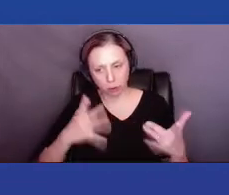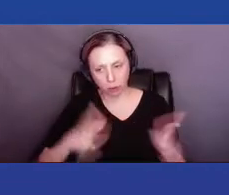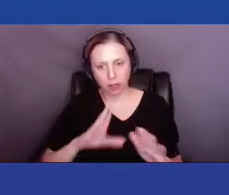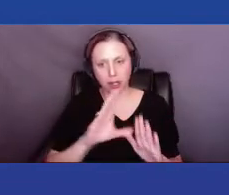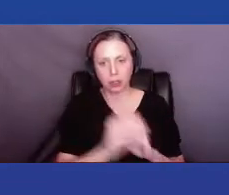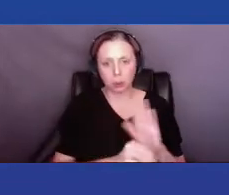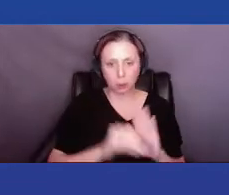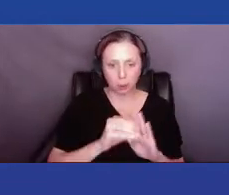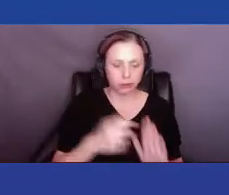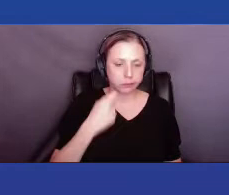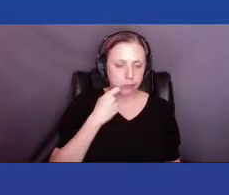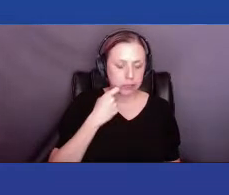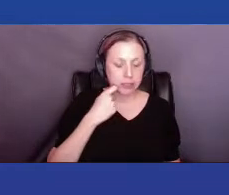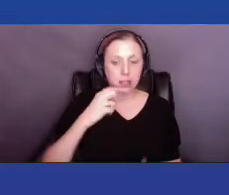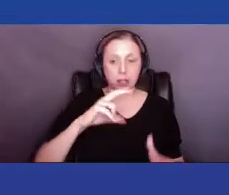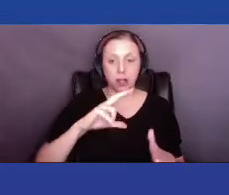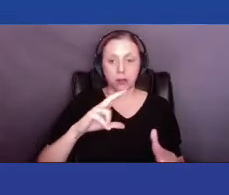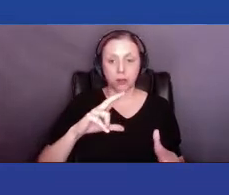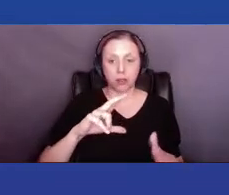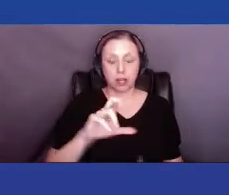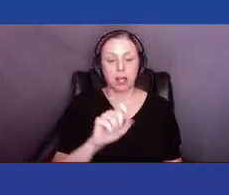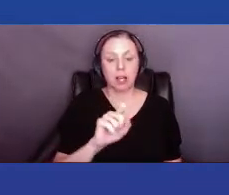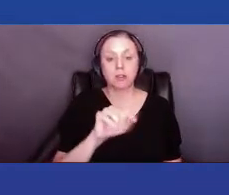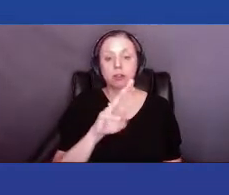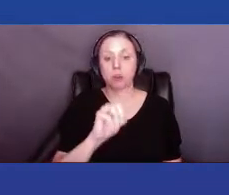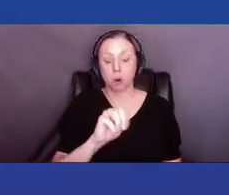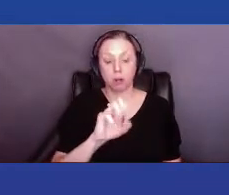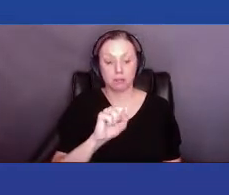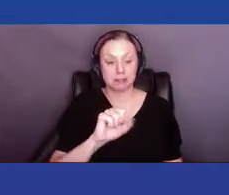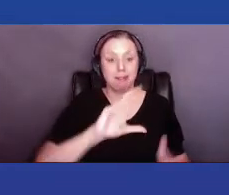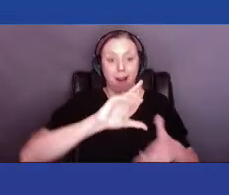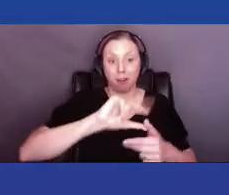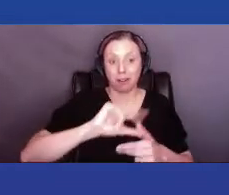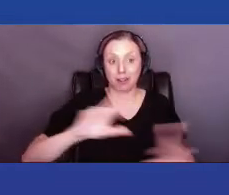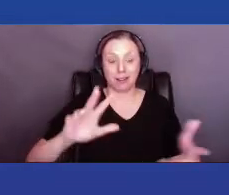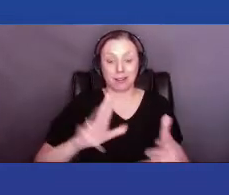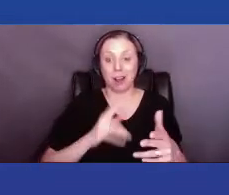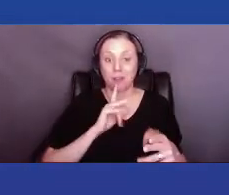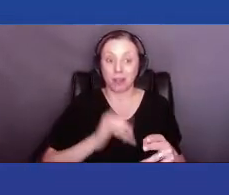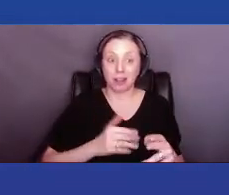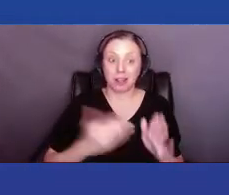The storms are increasing in frequency and